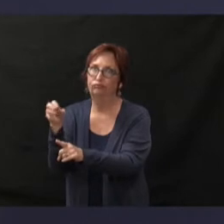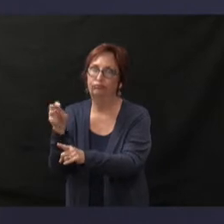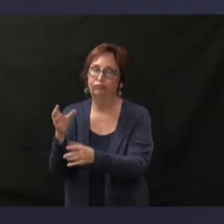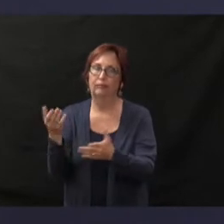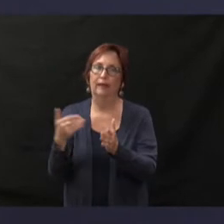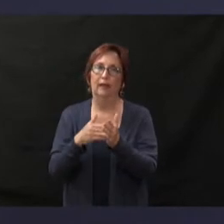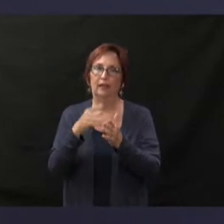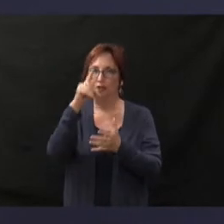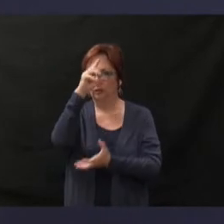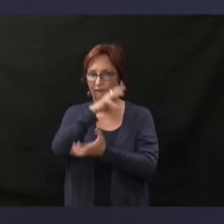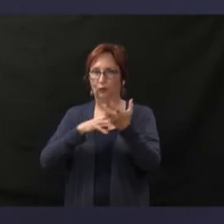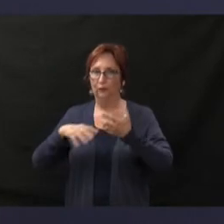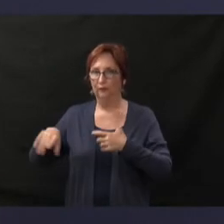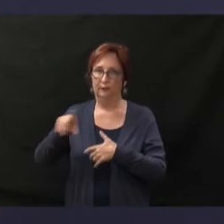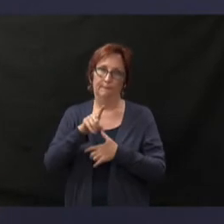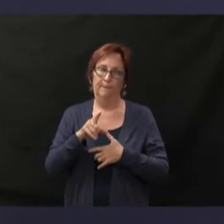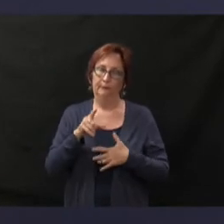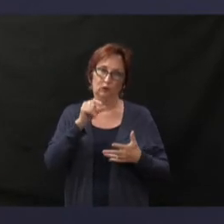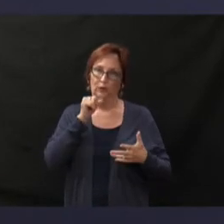them.